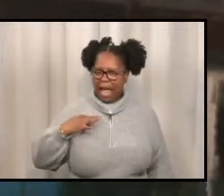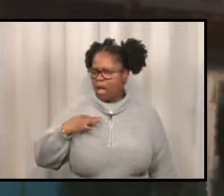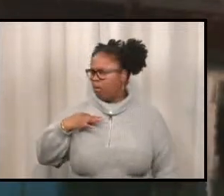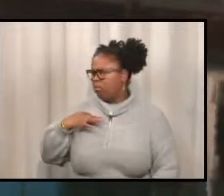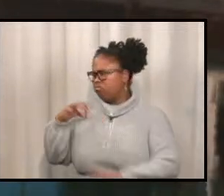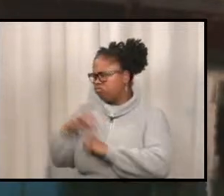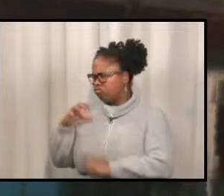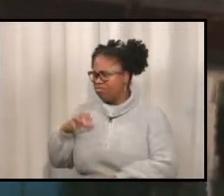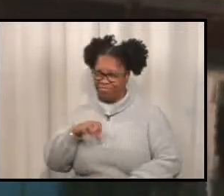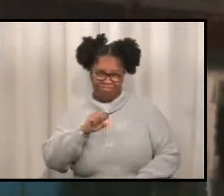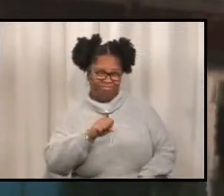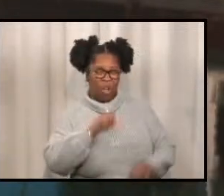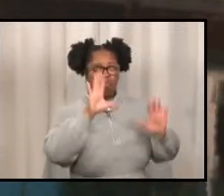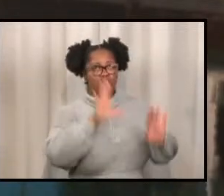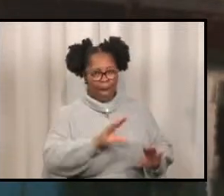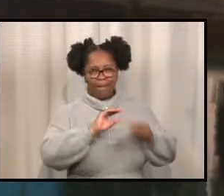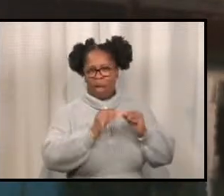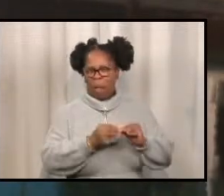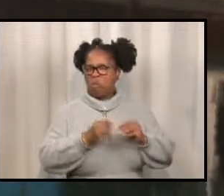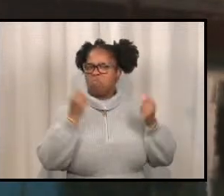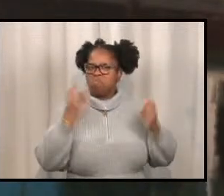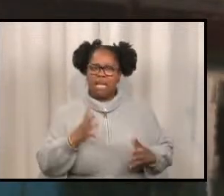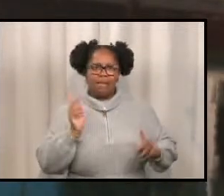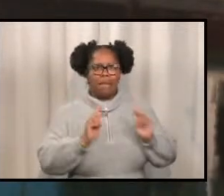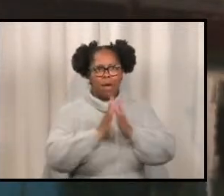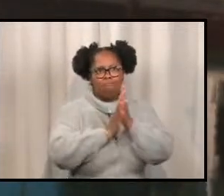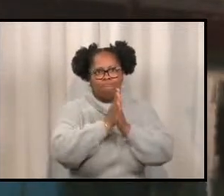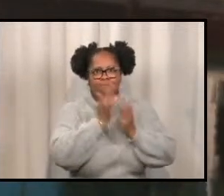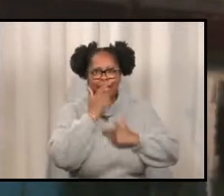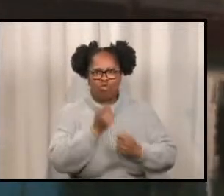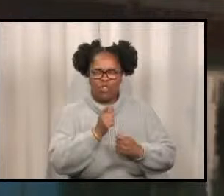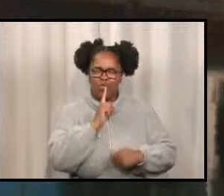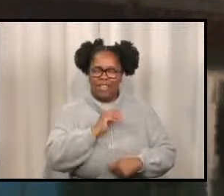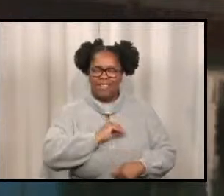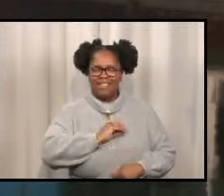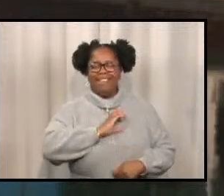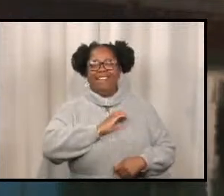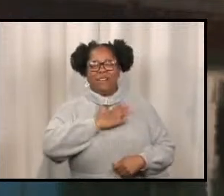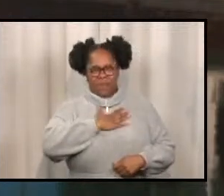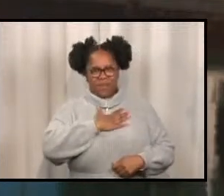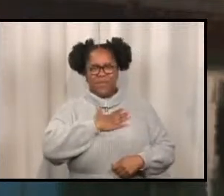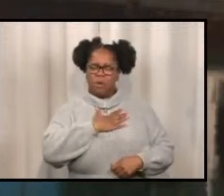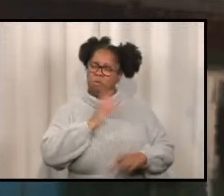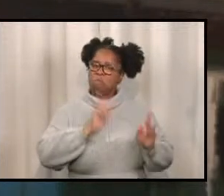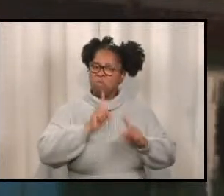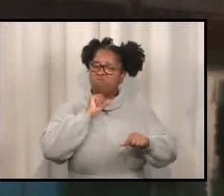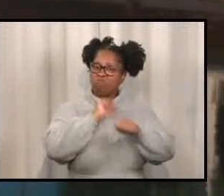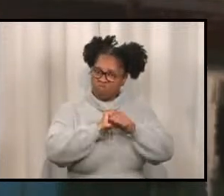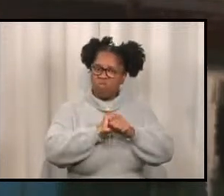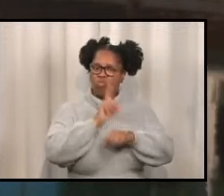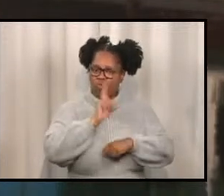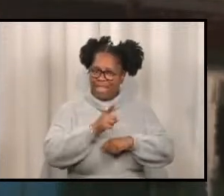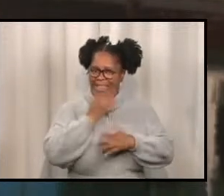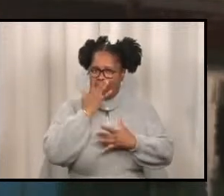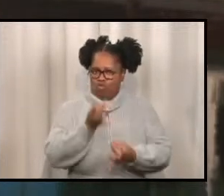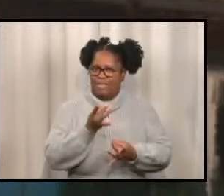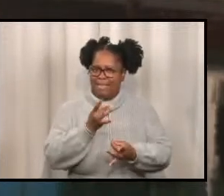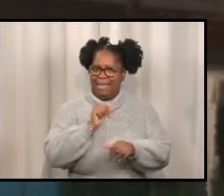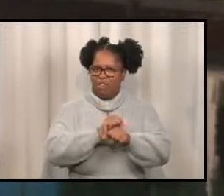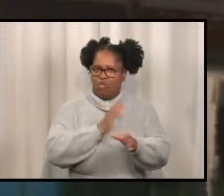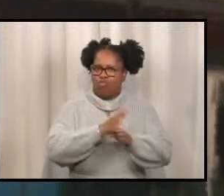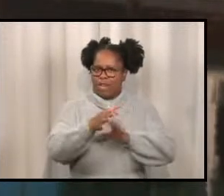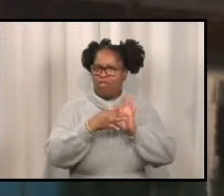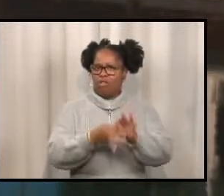A great number of folks, so lots of turnout, lots of interest. It was really validating to hear that folks are in fact really interested in careers in